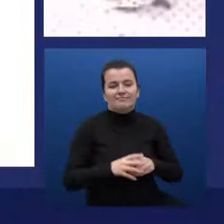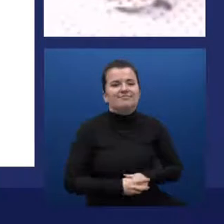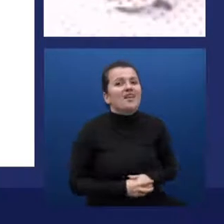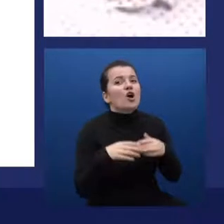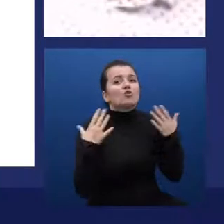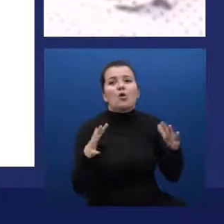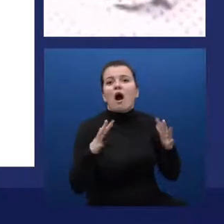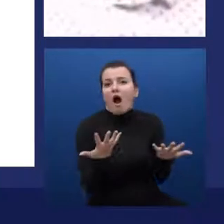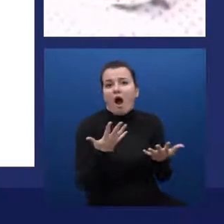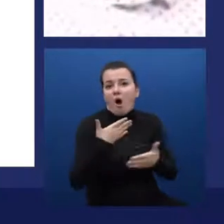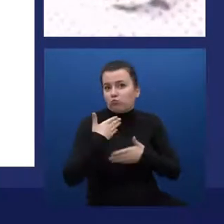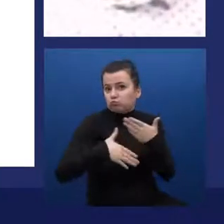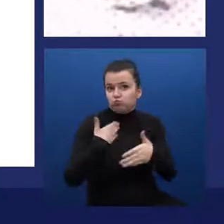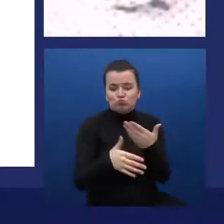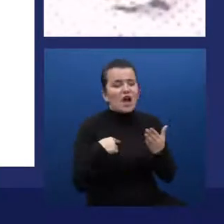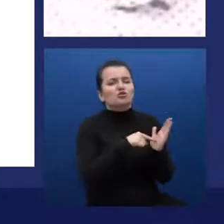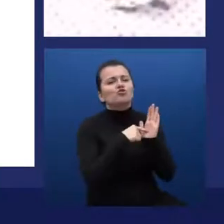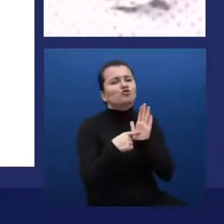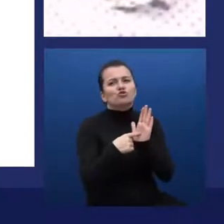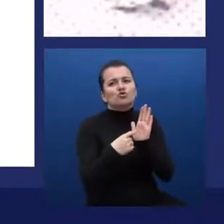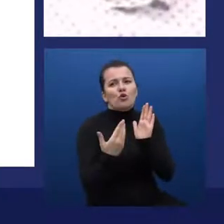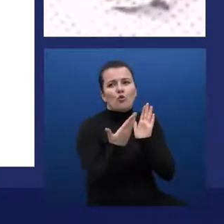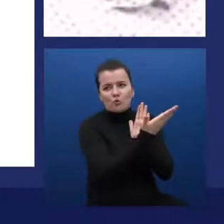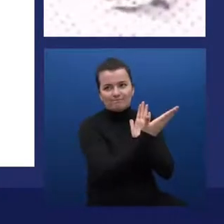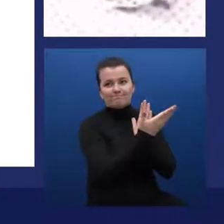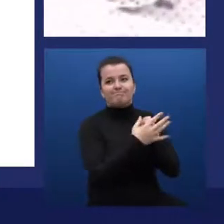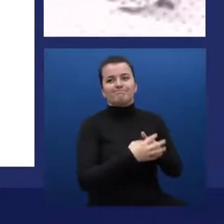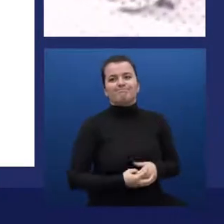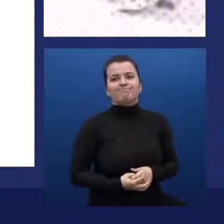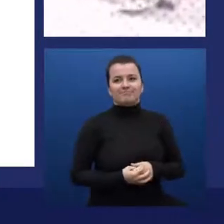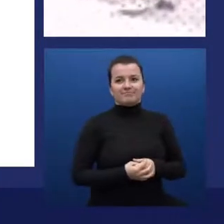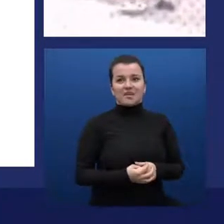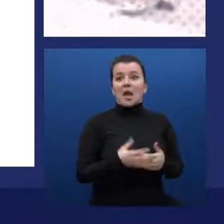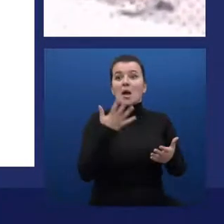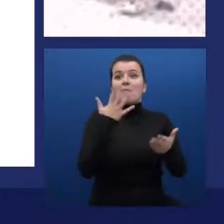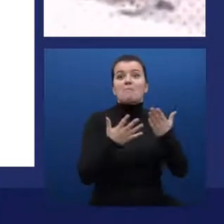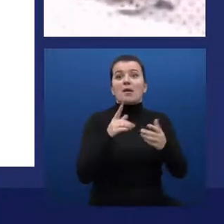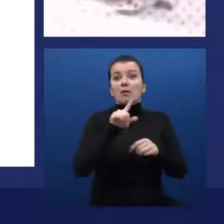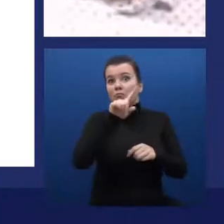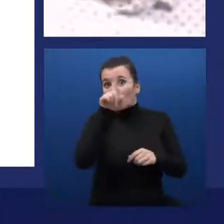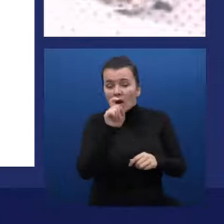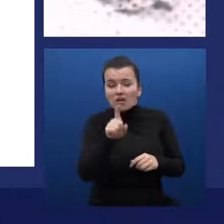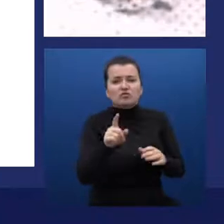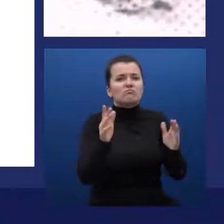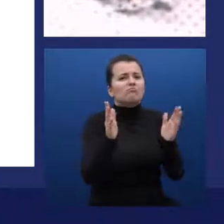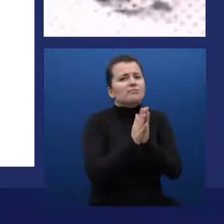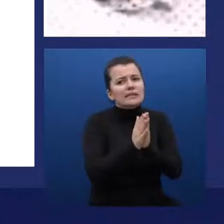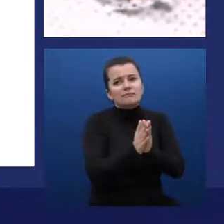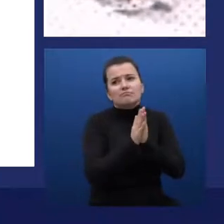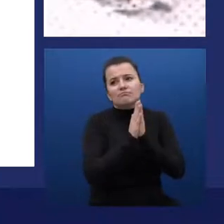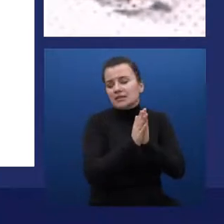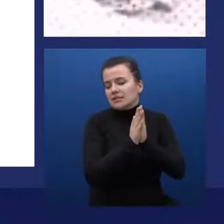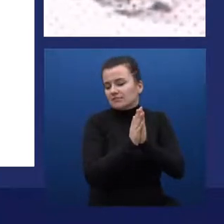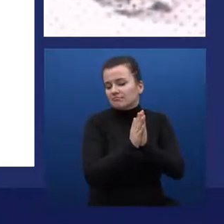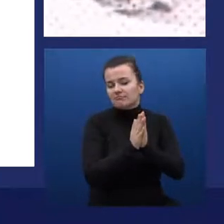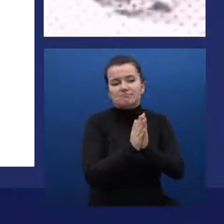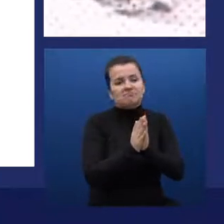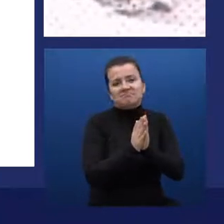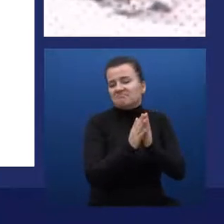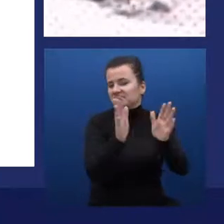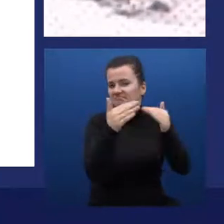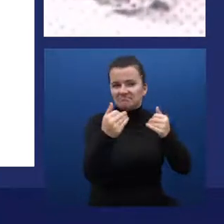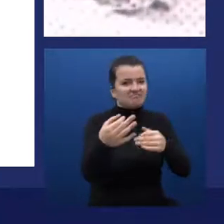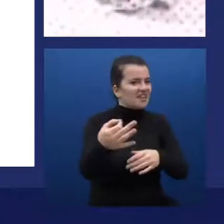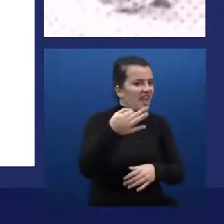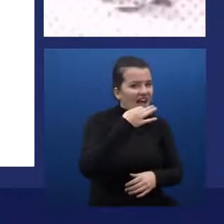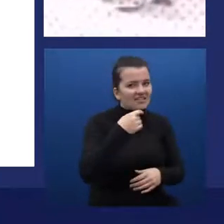going to show you here. Let me minimize this thing. And by the way, if you have any questions, please please ask them, because I'm super